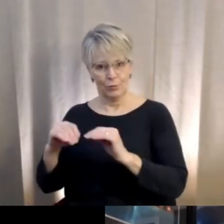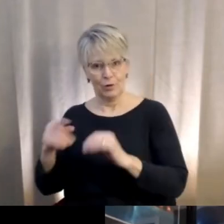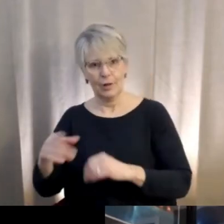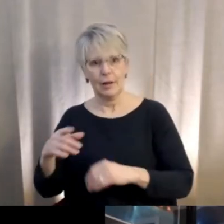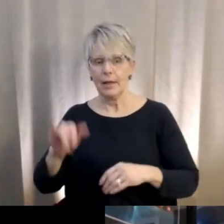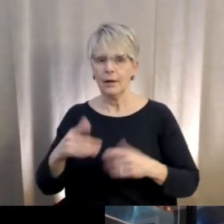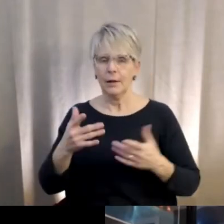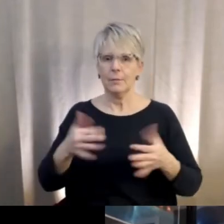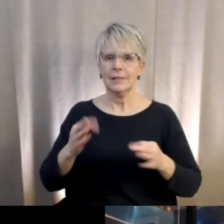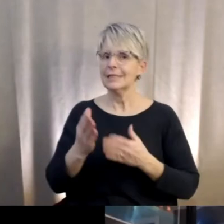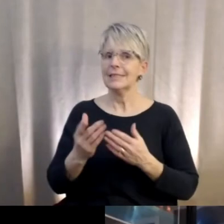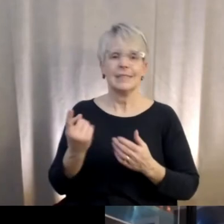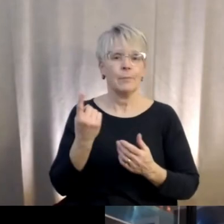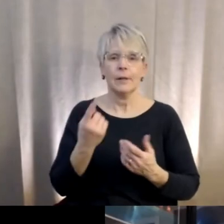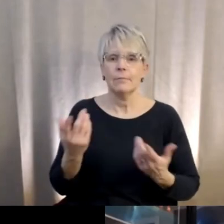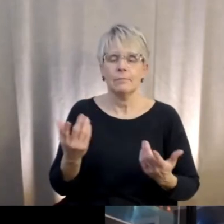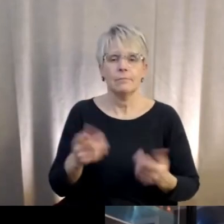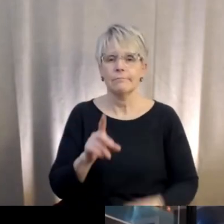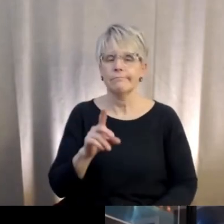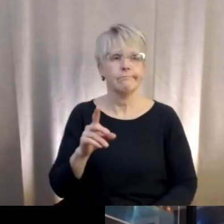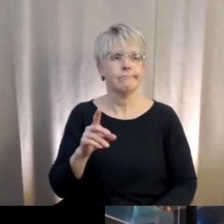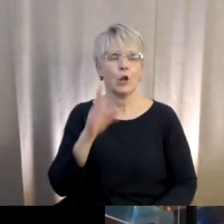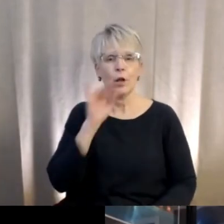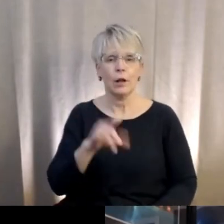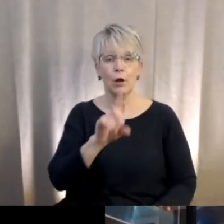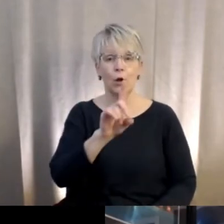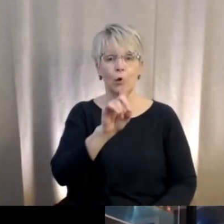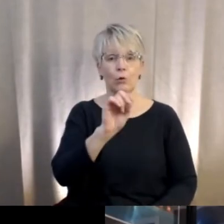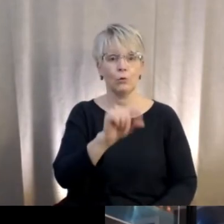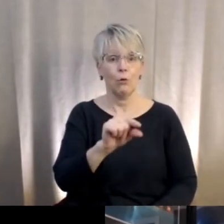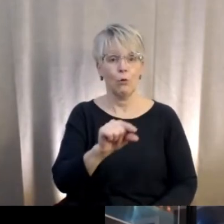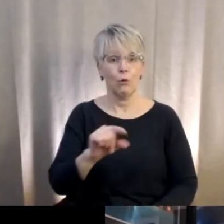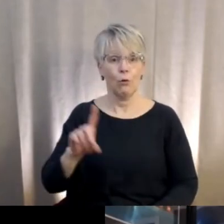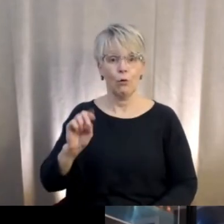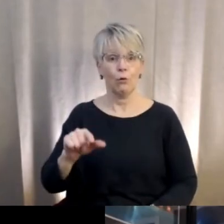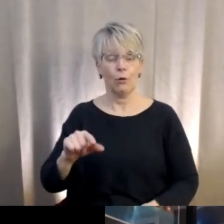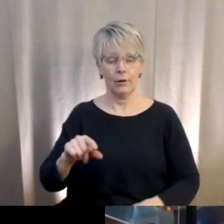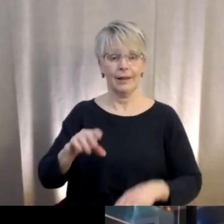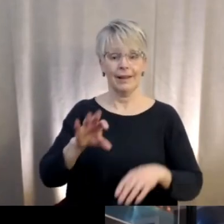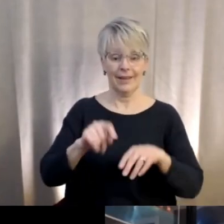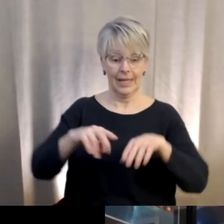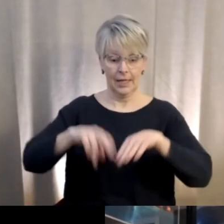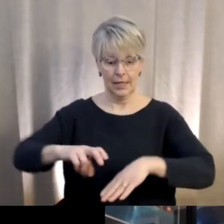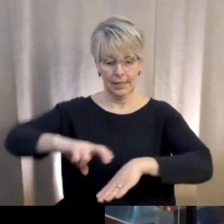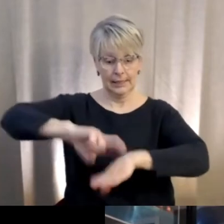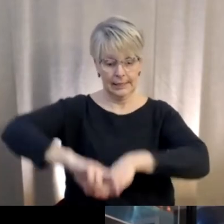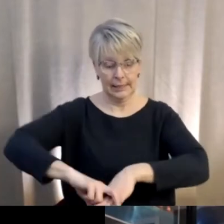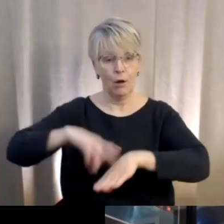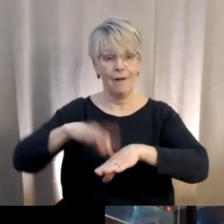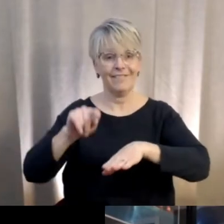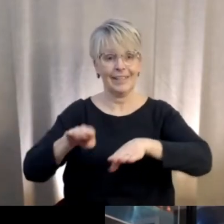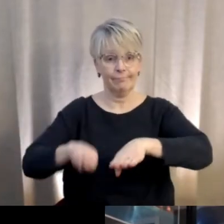where something as simple as, you know, the dog sitting on the person's feet while they brush their teeth